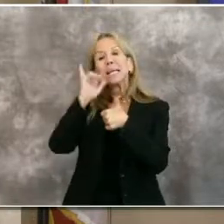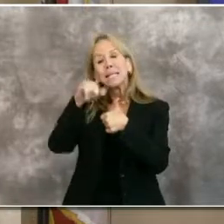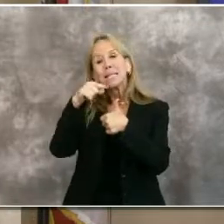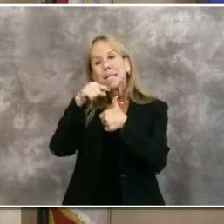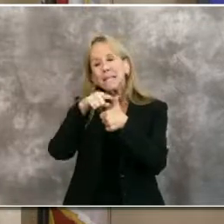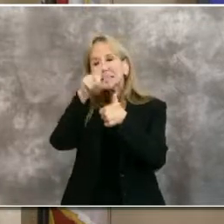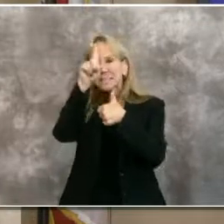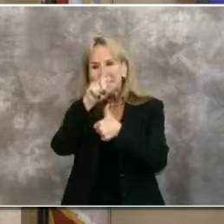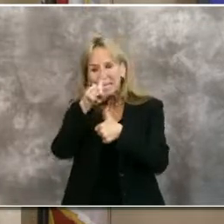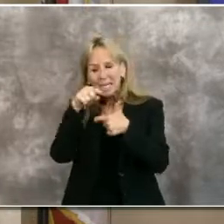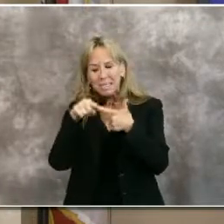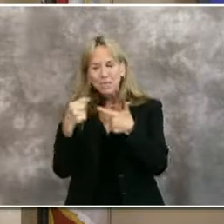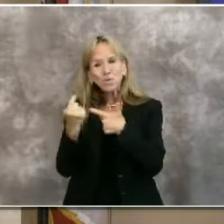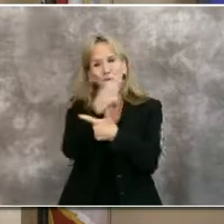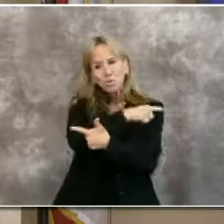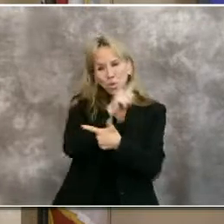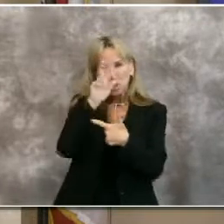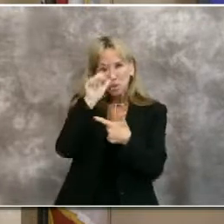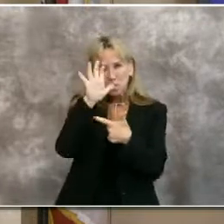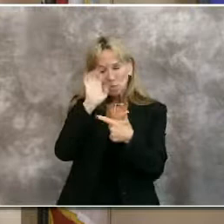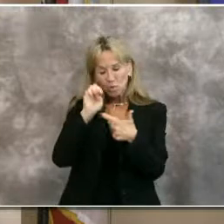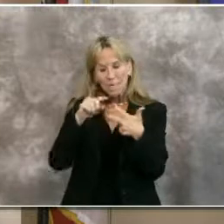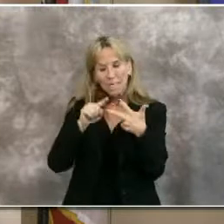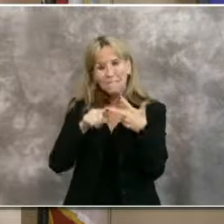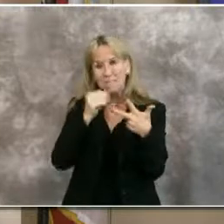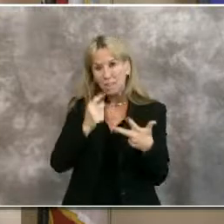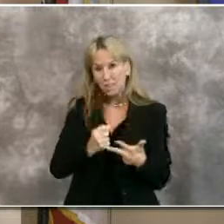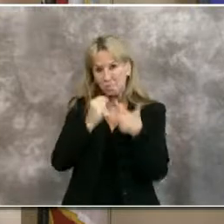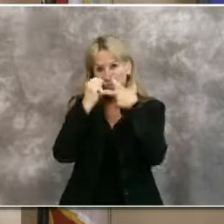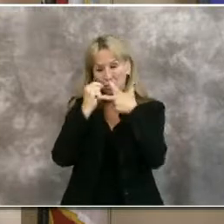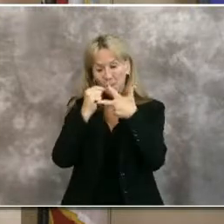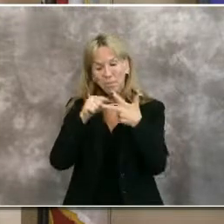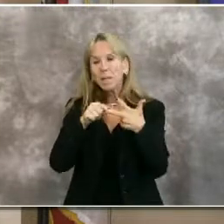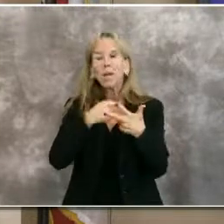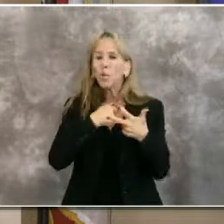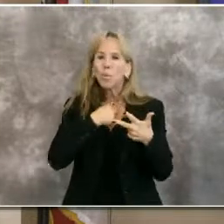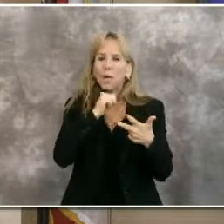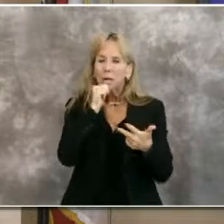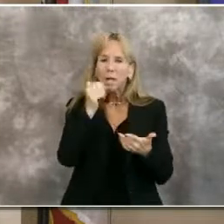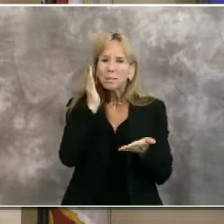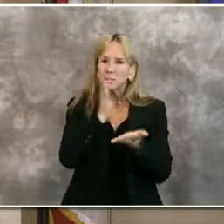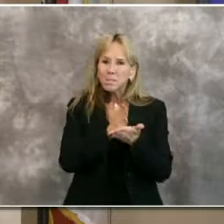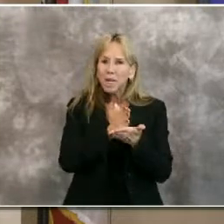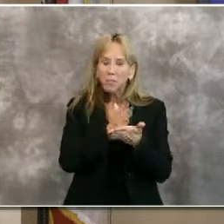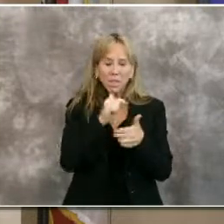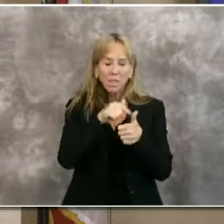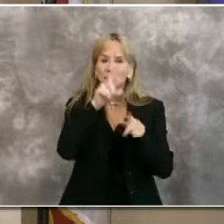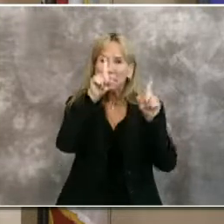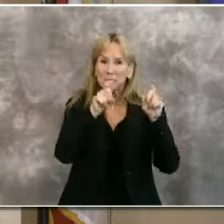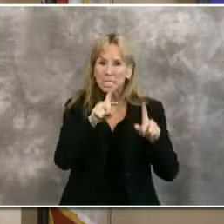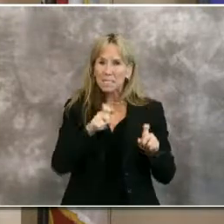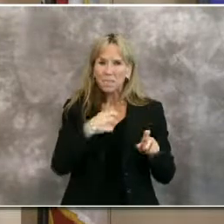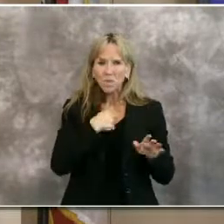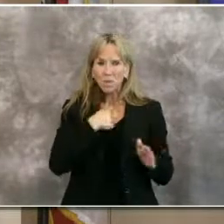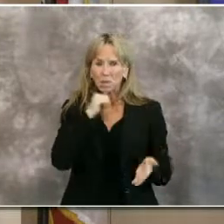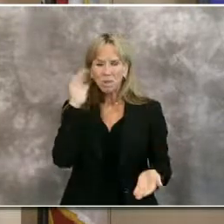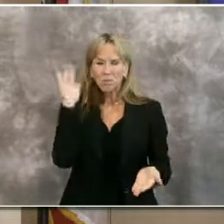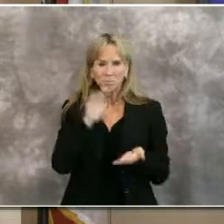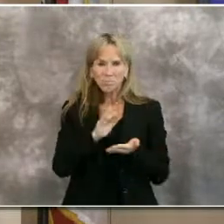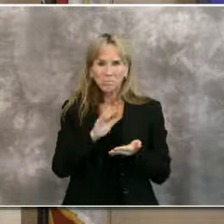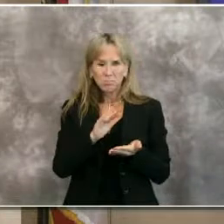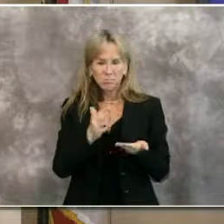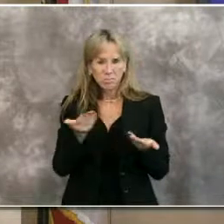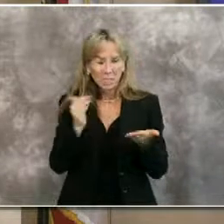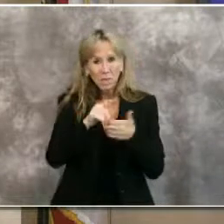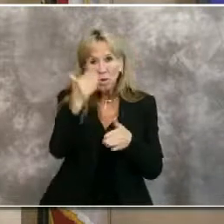and treat. We're not wavering at all from our testing. I think we're emphasizing again, ever since we stood up